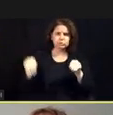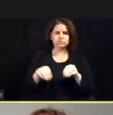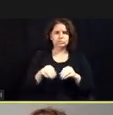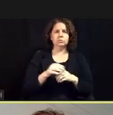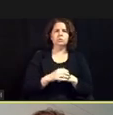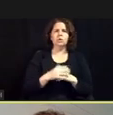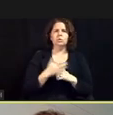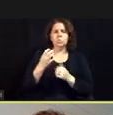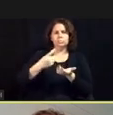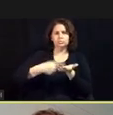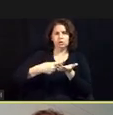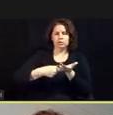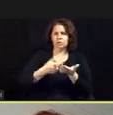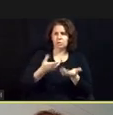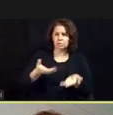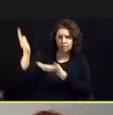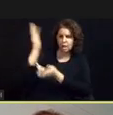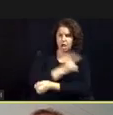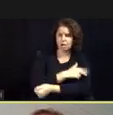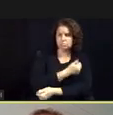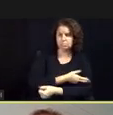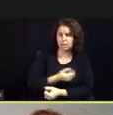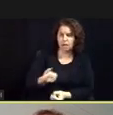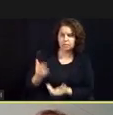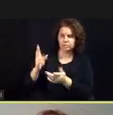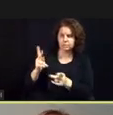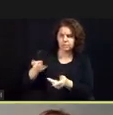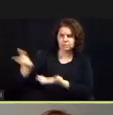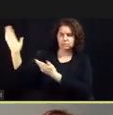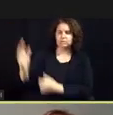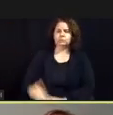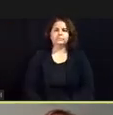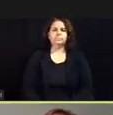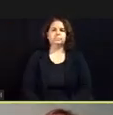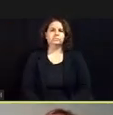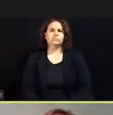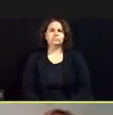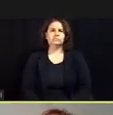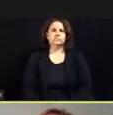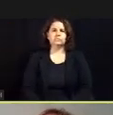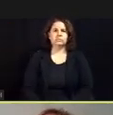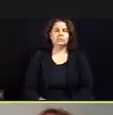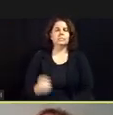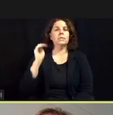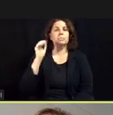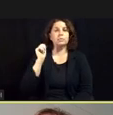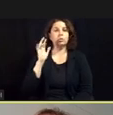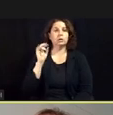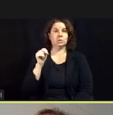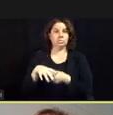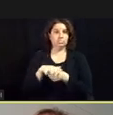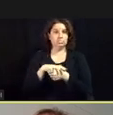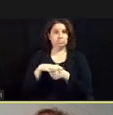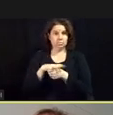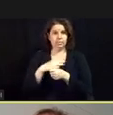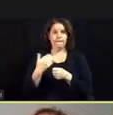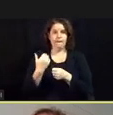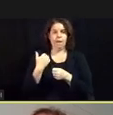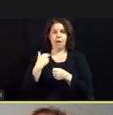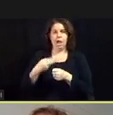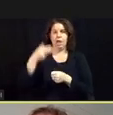across the region. And what this shows is that while Marin may have higher measured rates than some other counties, we have